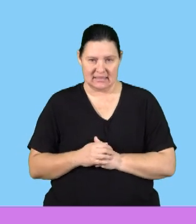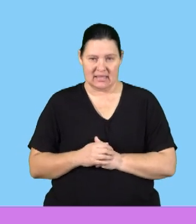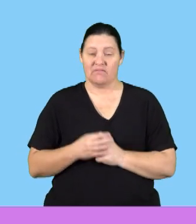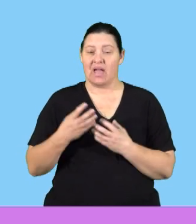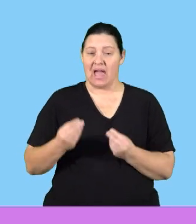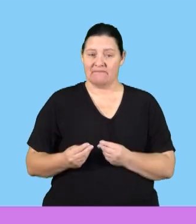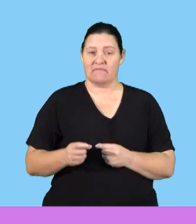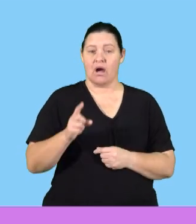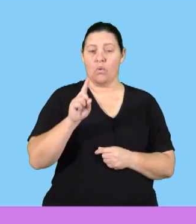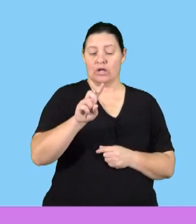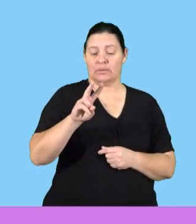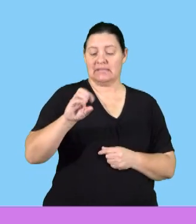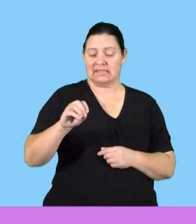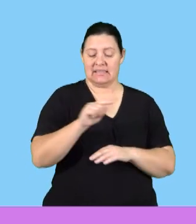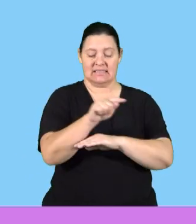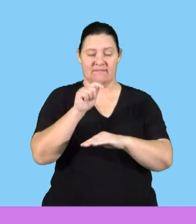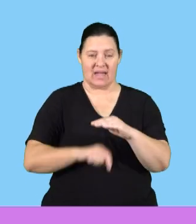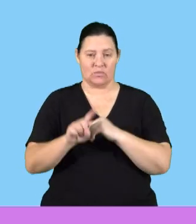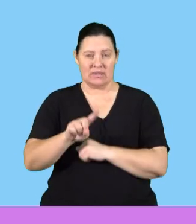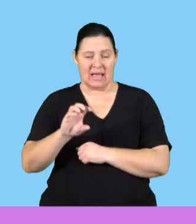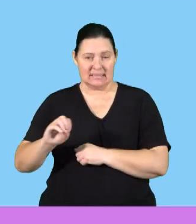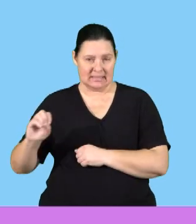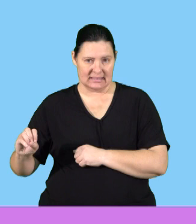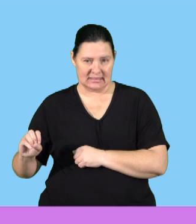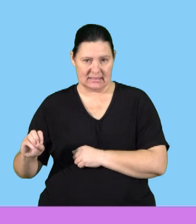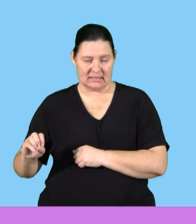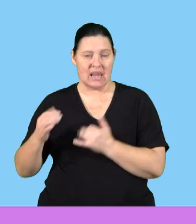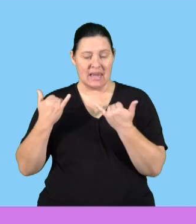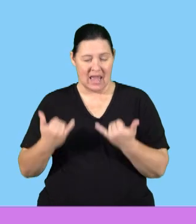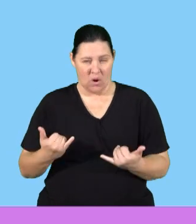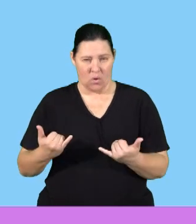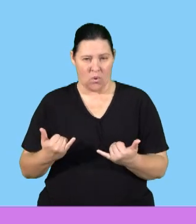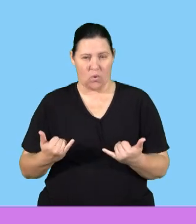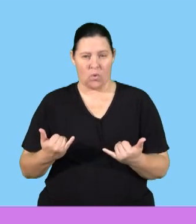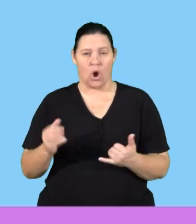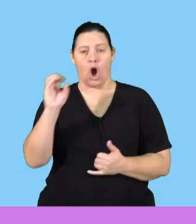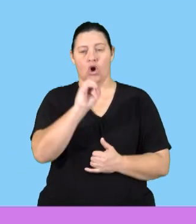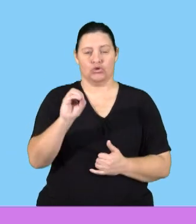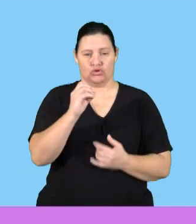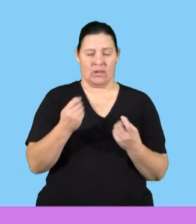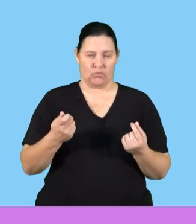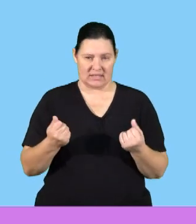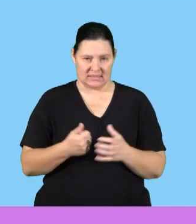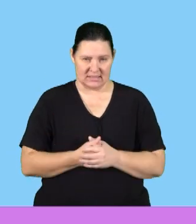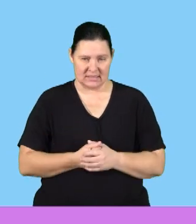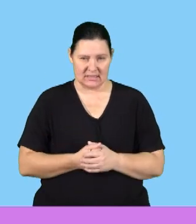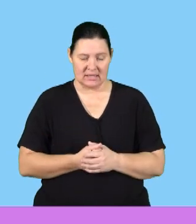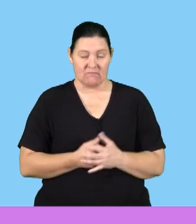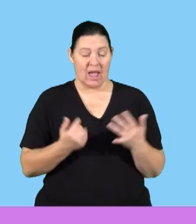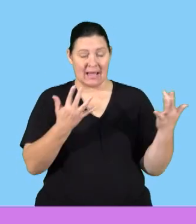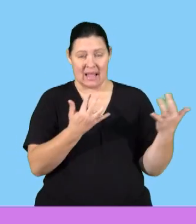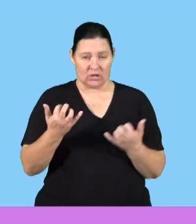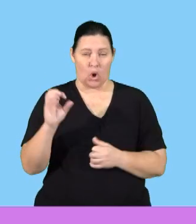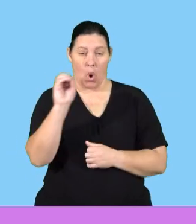So if you have 120 divided by 100, remember we are calculating the original price. So when